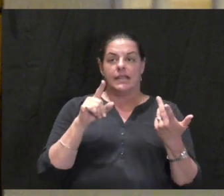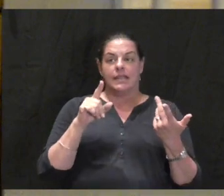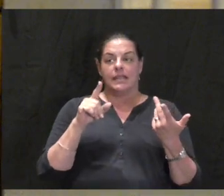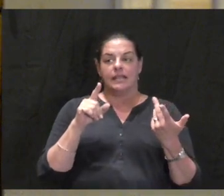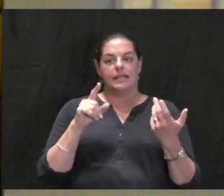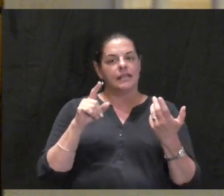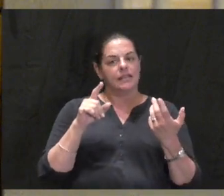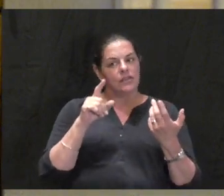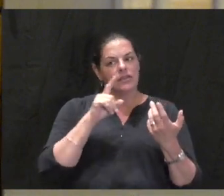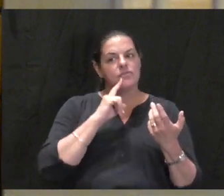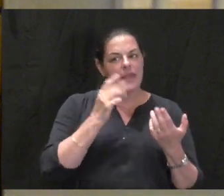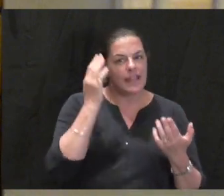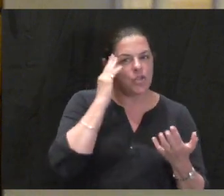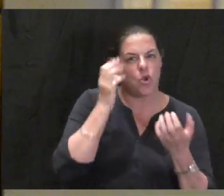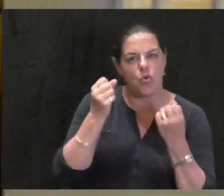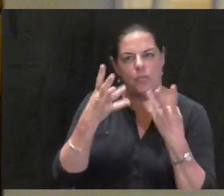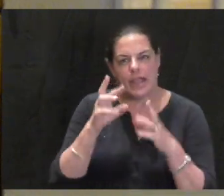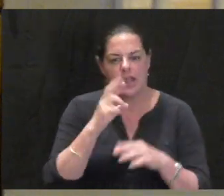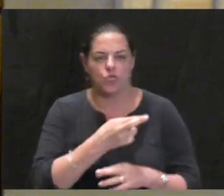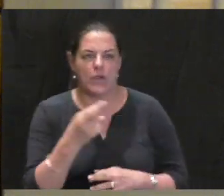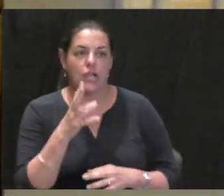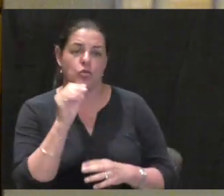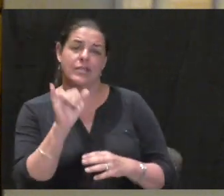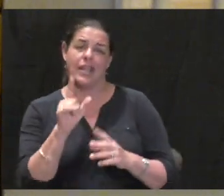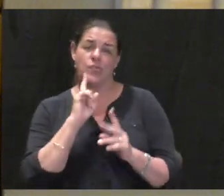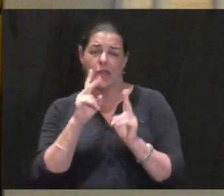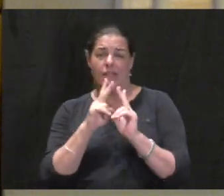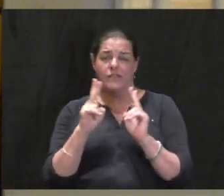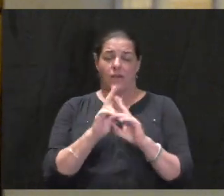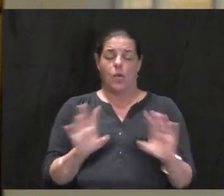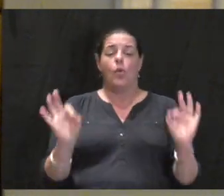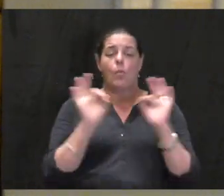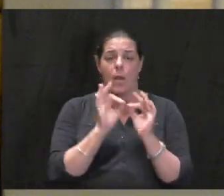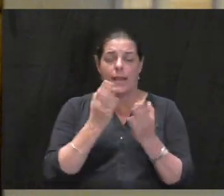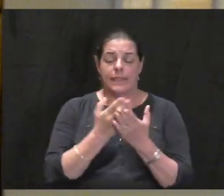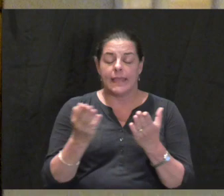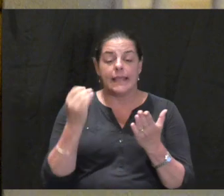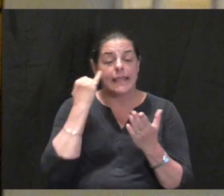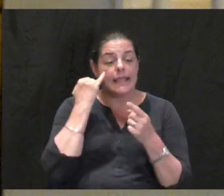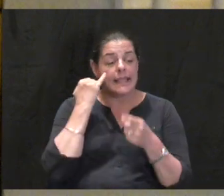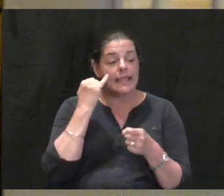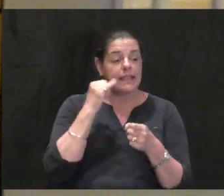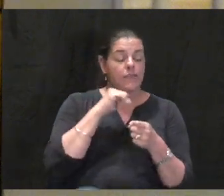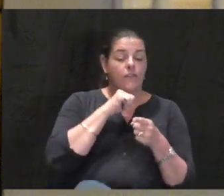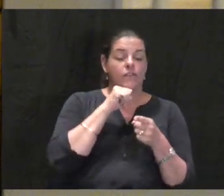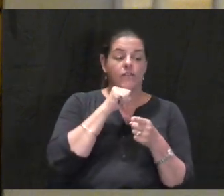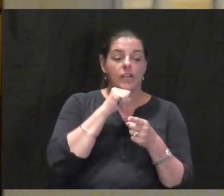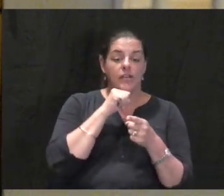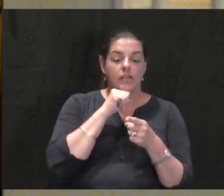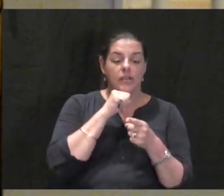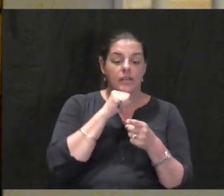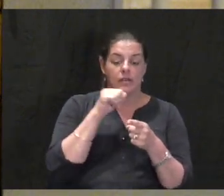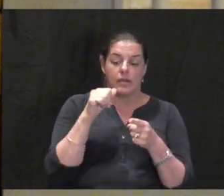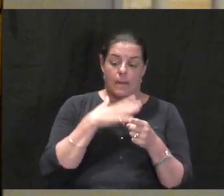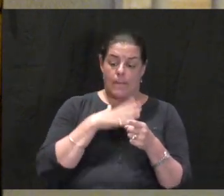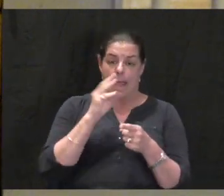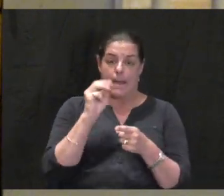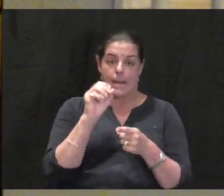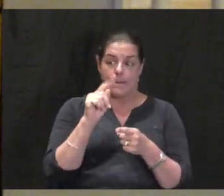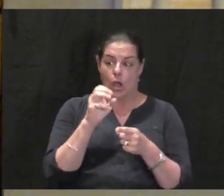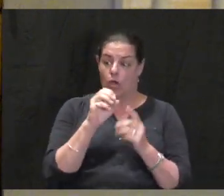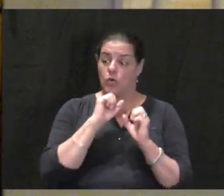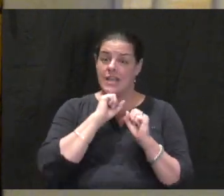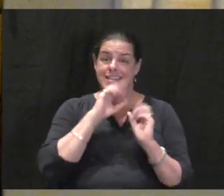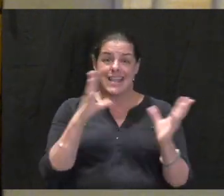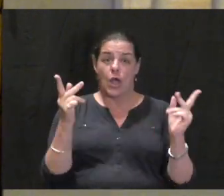that you need help and not knowing where to find it. So to be able to have this office, to be able to come in and kind of safeguard you